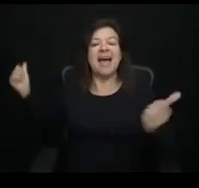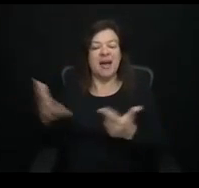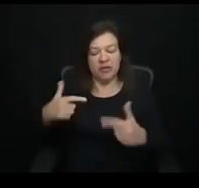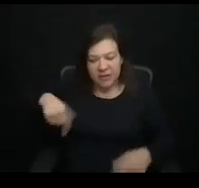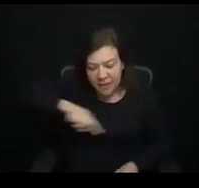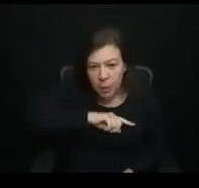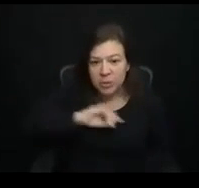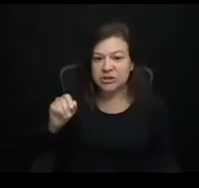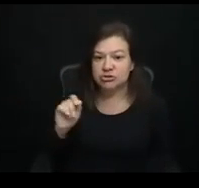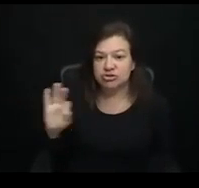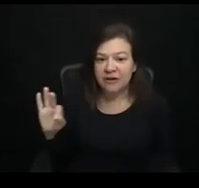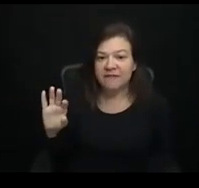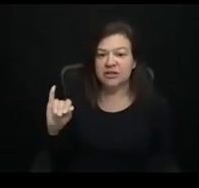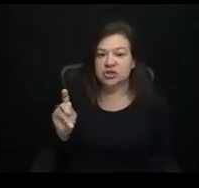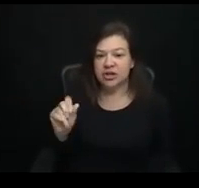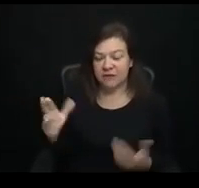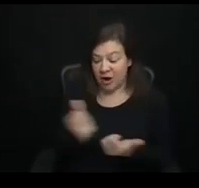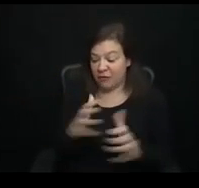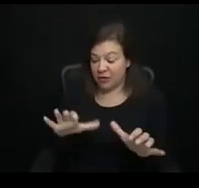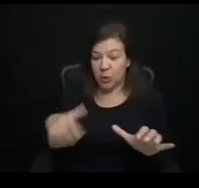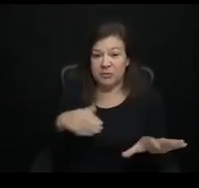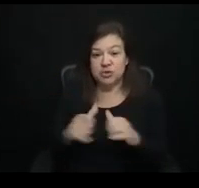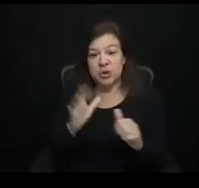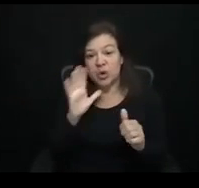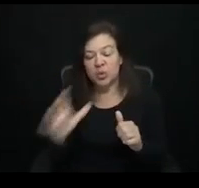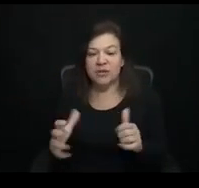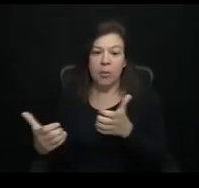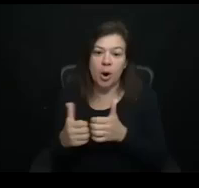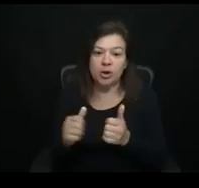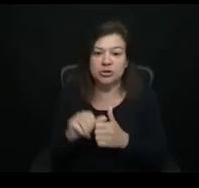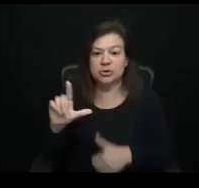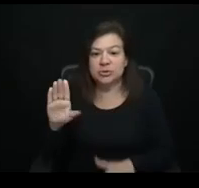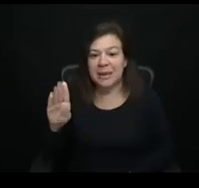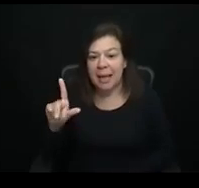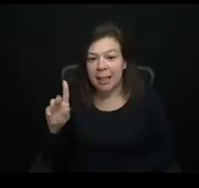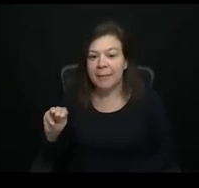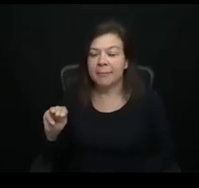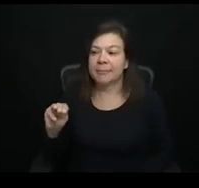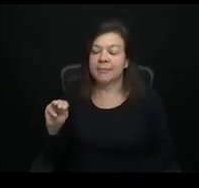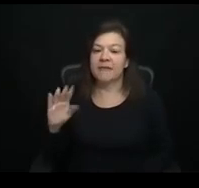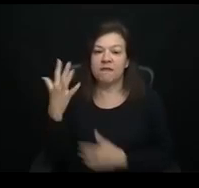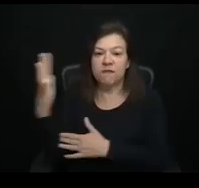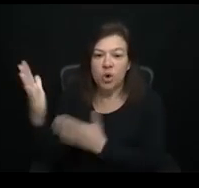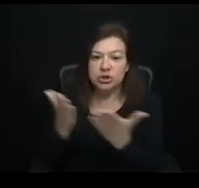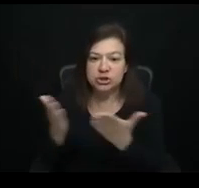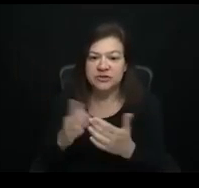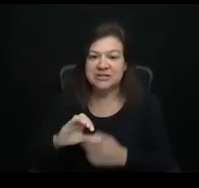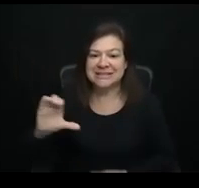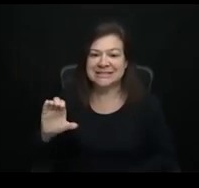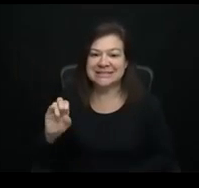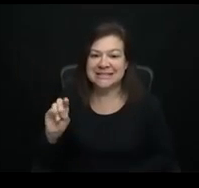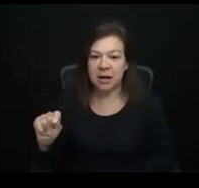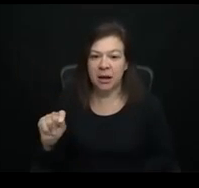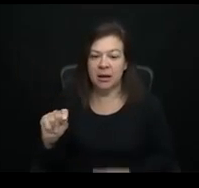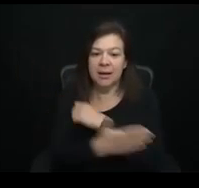team, have been doing with our partners, with the Forest Service, BLM, county, sheriffs, as CDOT, to make sure